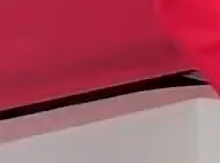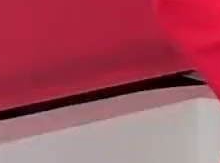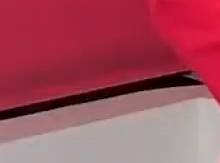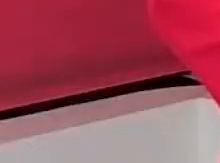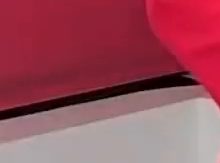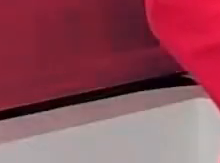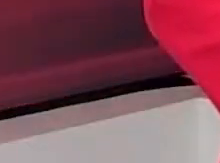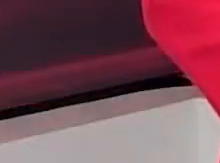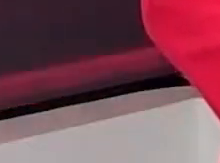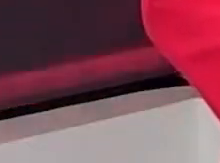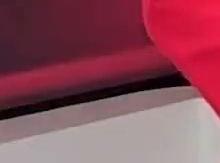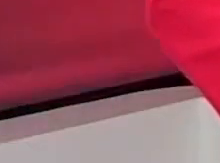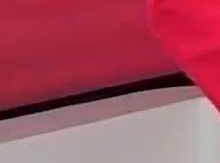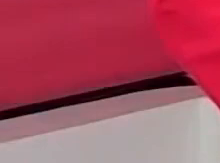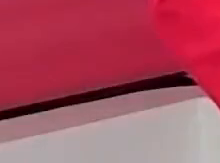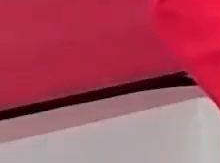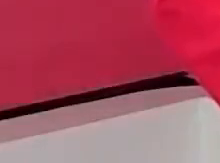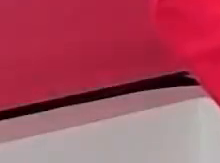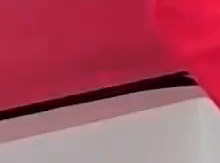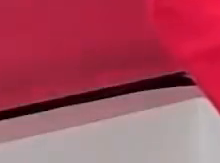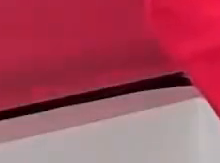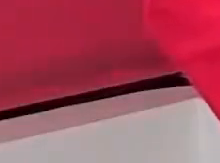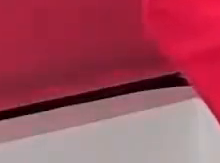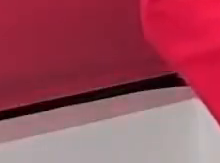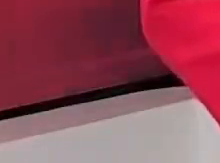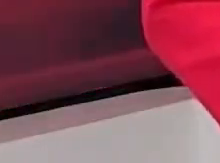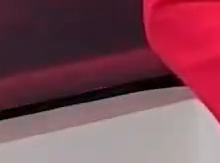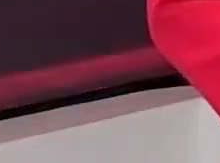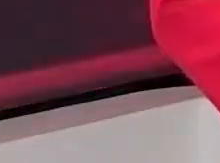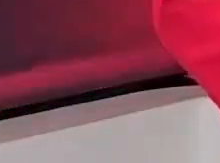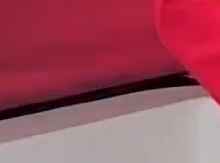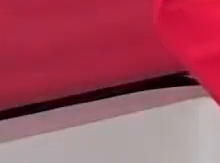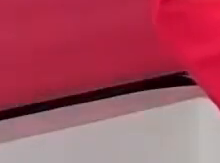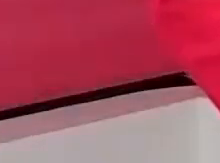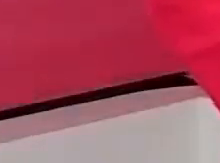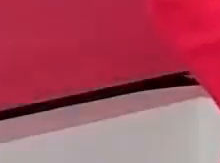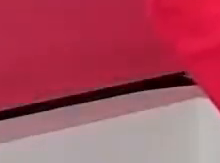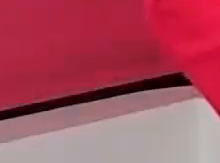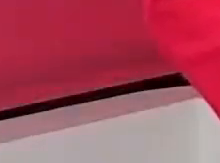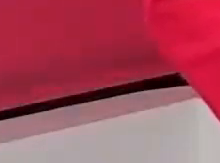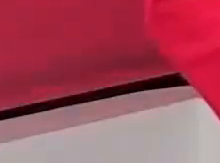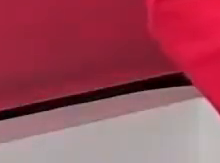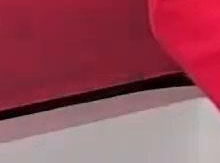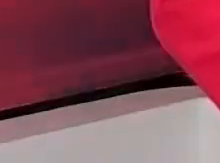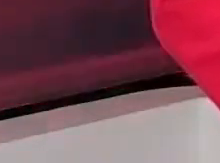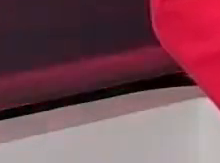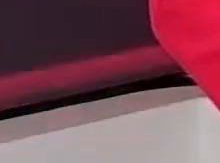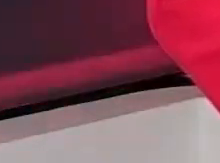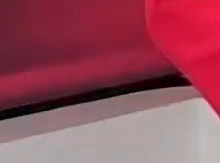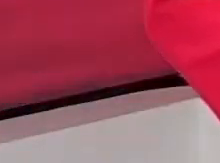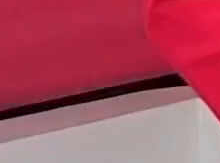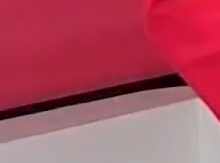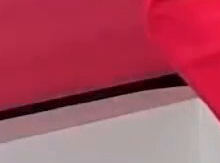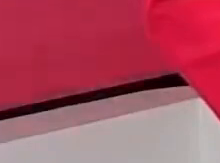Mauna ka sa mga balita, bisitahin at mag-subscribe sa GMA Integrated News sa YouTube. Sa mga Kapuso Abroad,